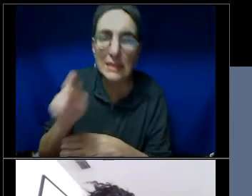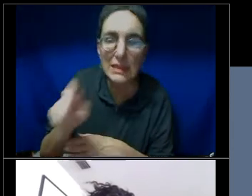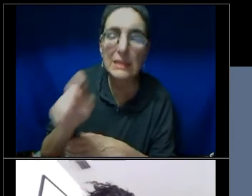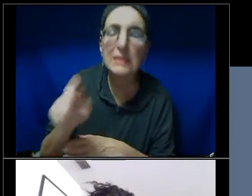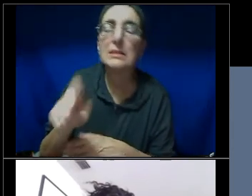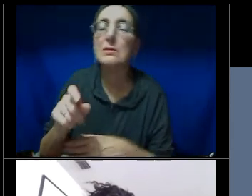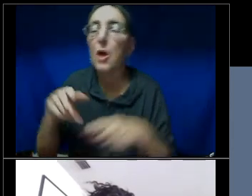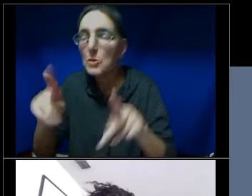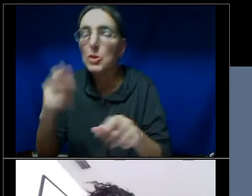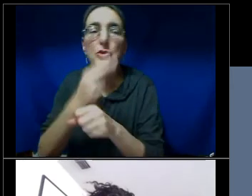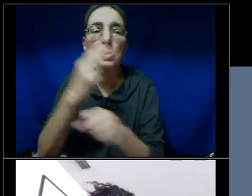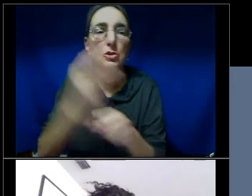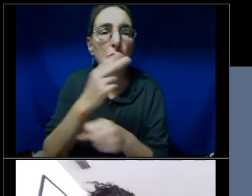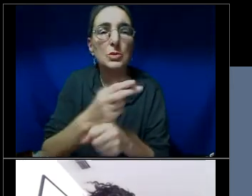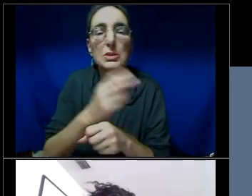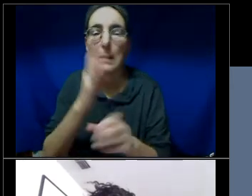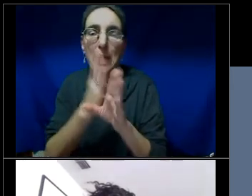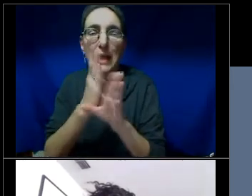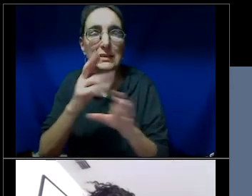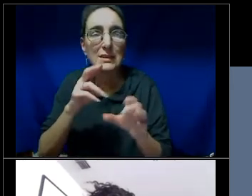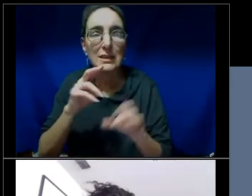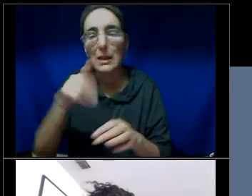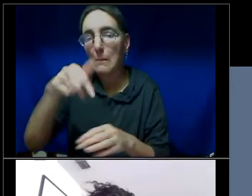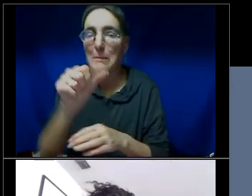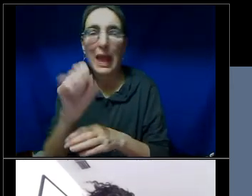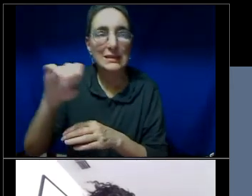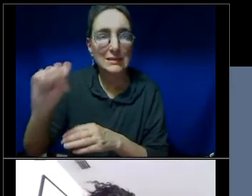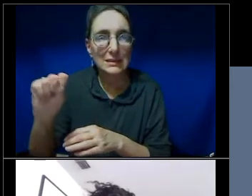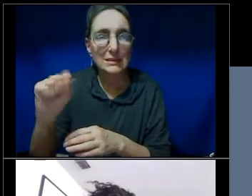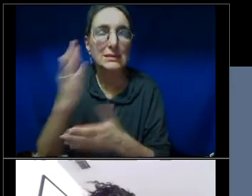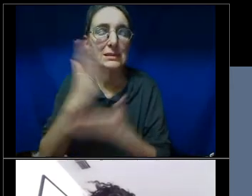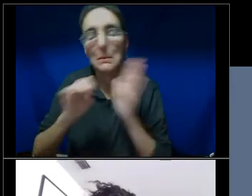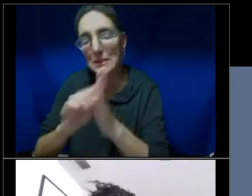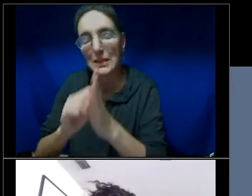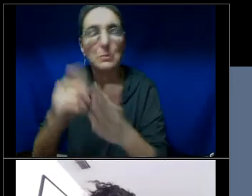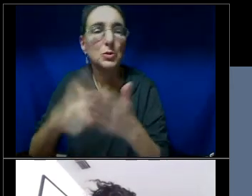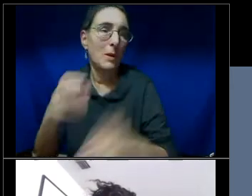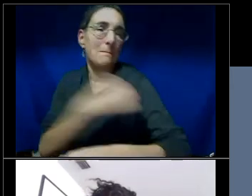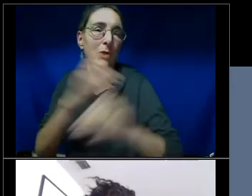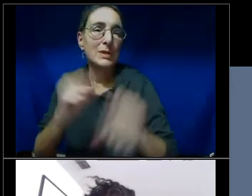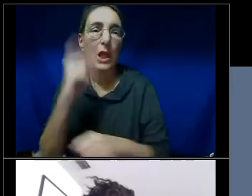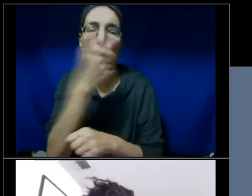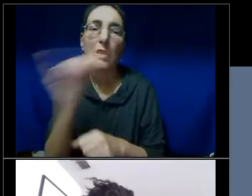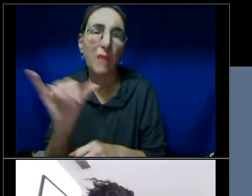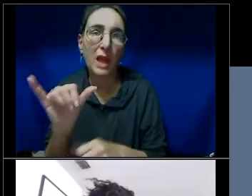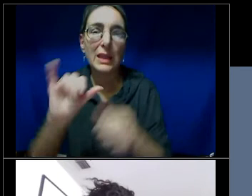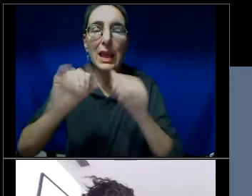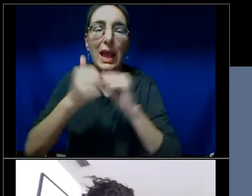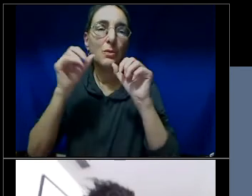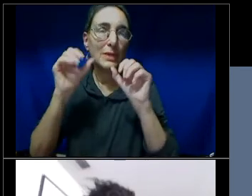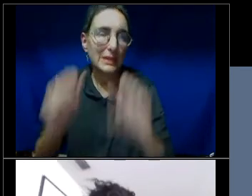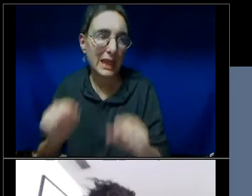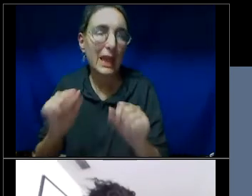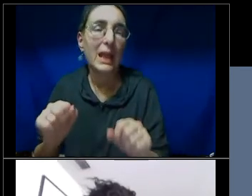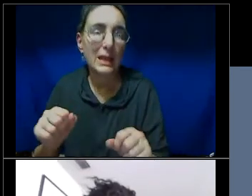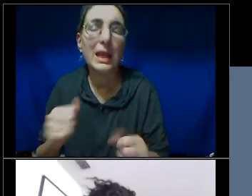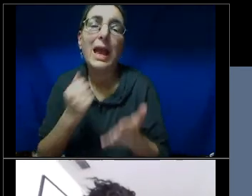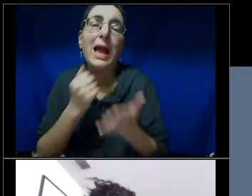those are just some ways I think that as examples of what power can look like and how we've helped achieve that. Thanks for that question,